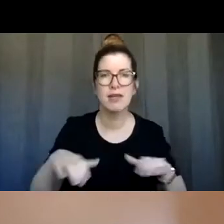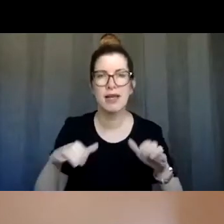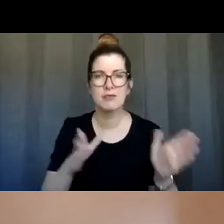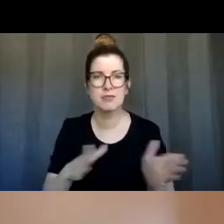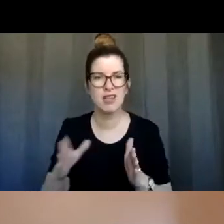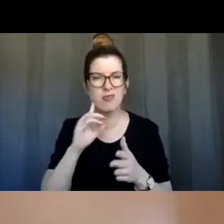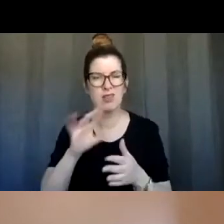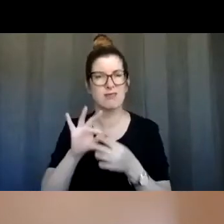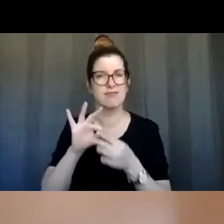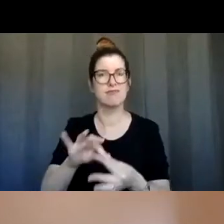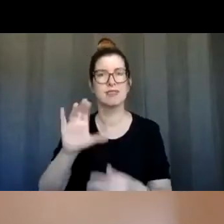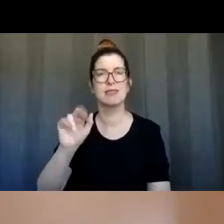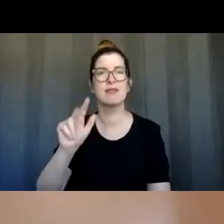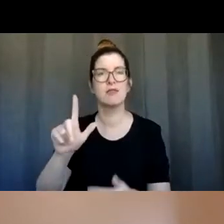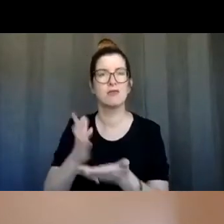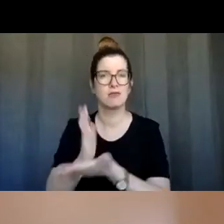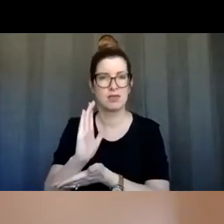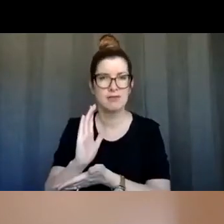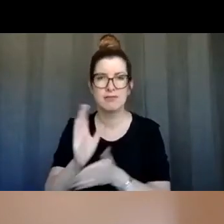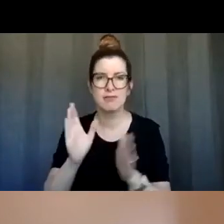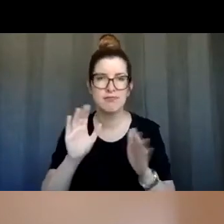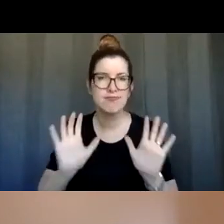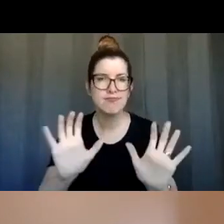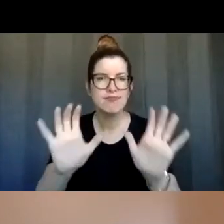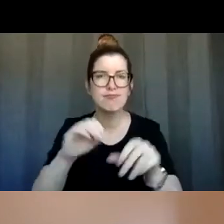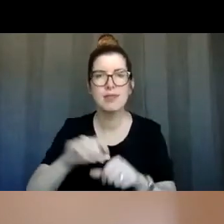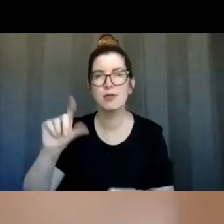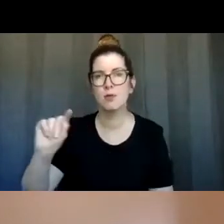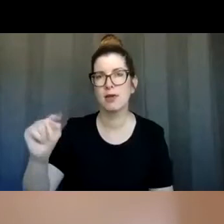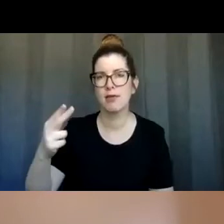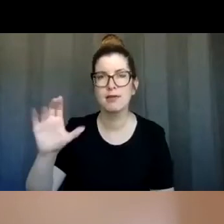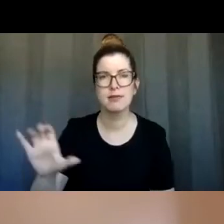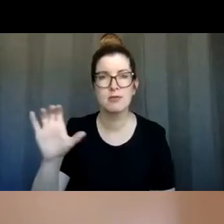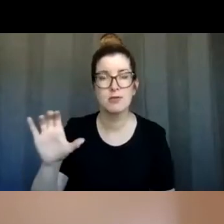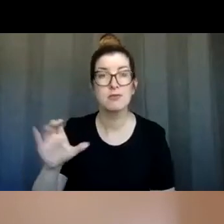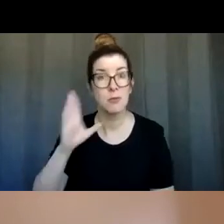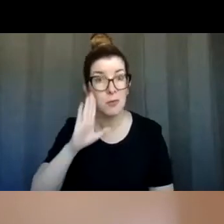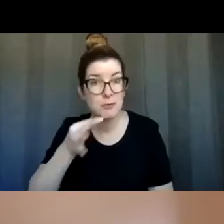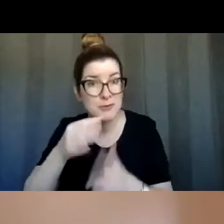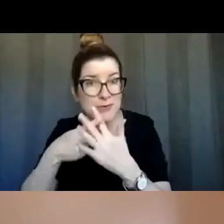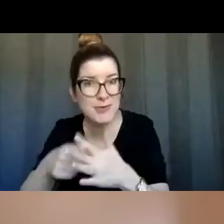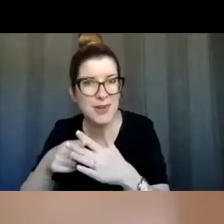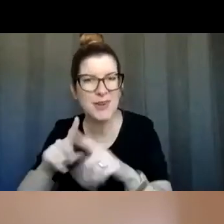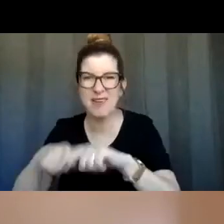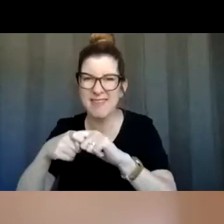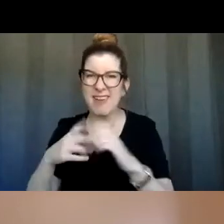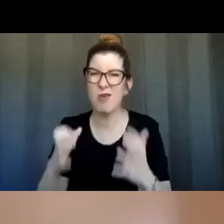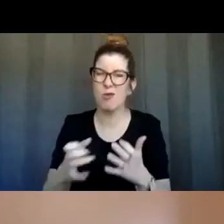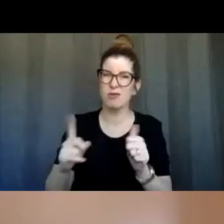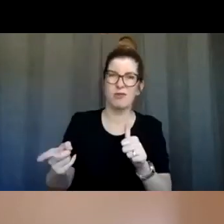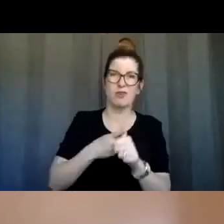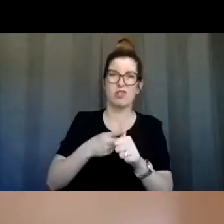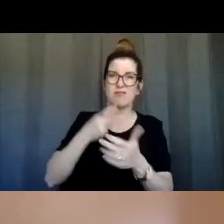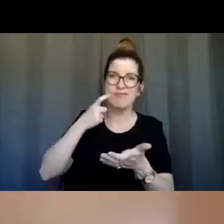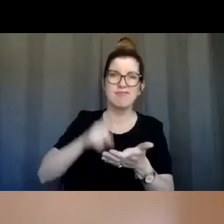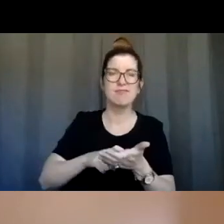civil rights movement of the 20th century. Before we begin, I'd like to give a land acknowledgement. A